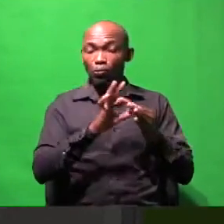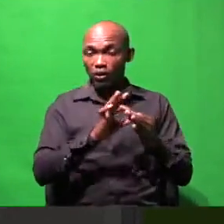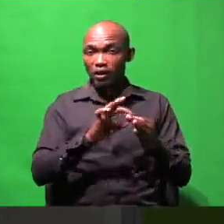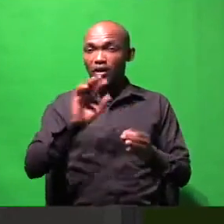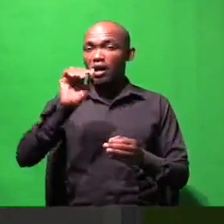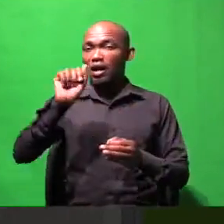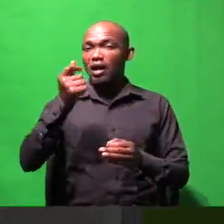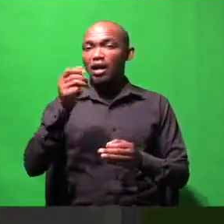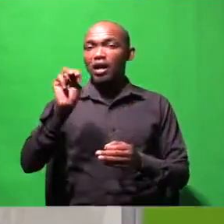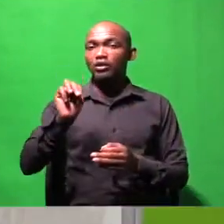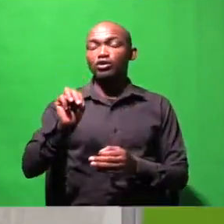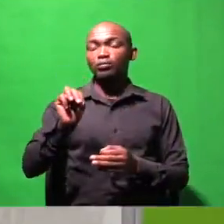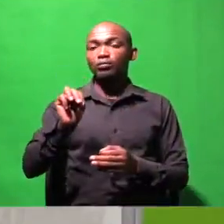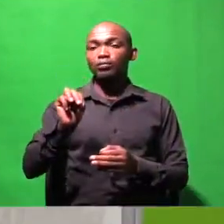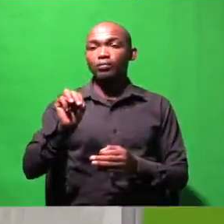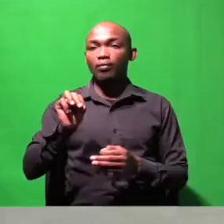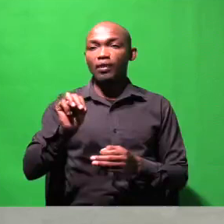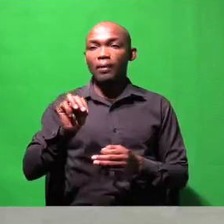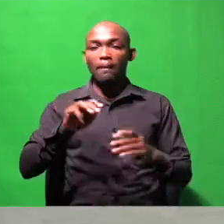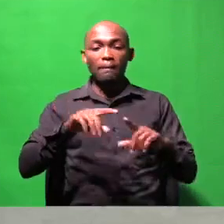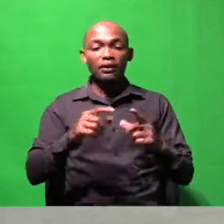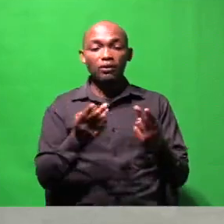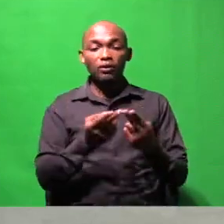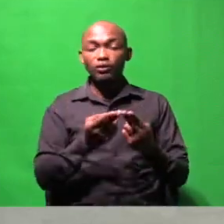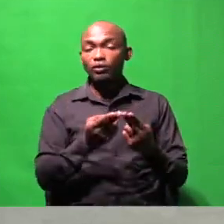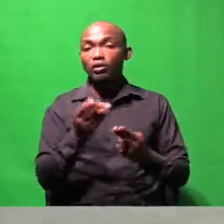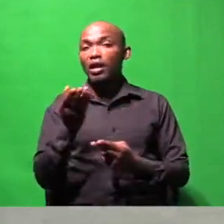The other limitation is